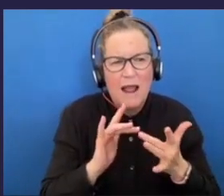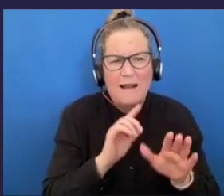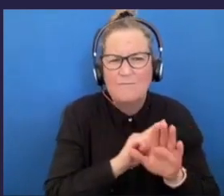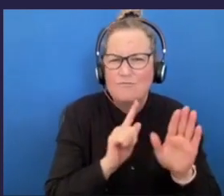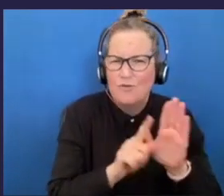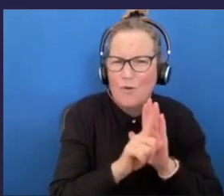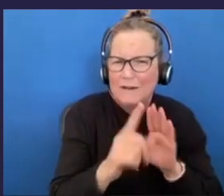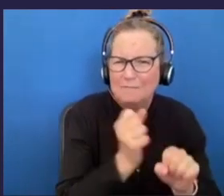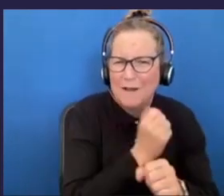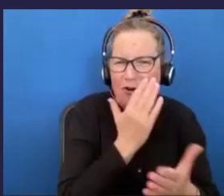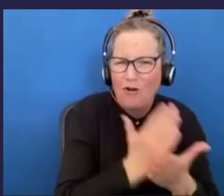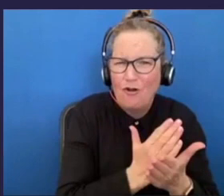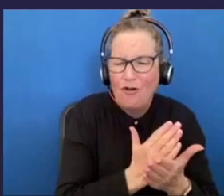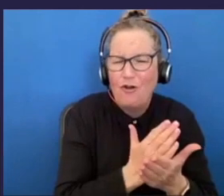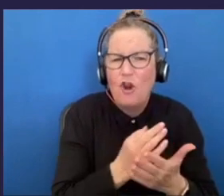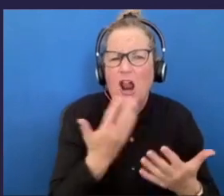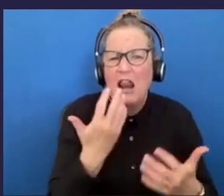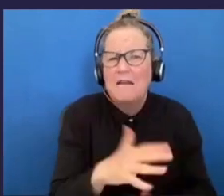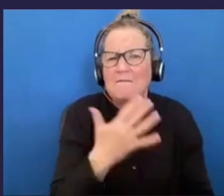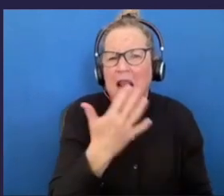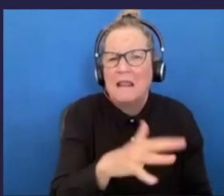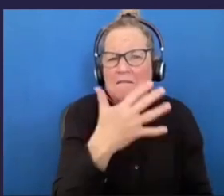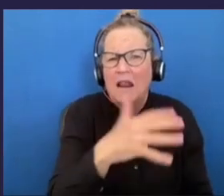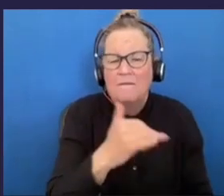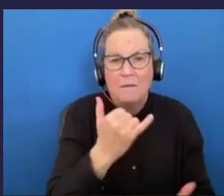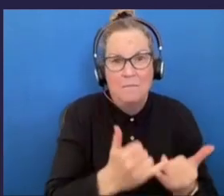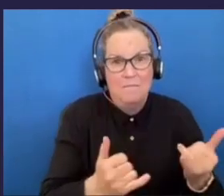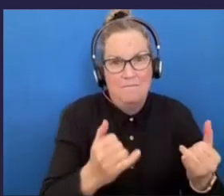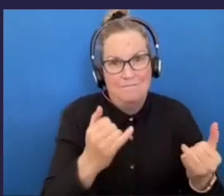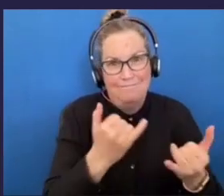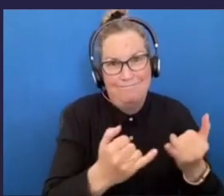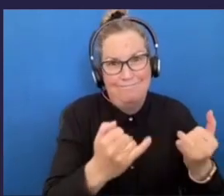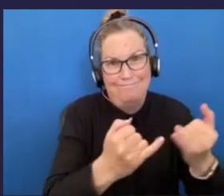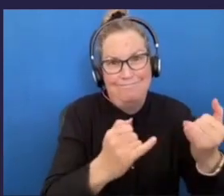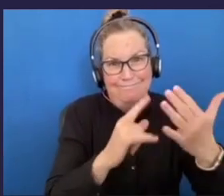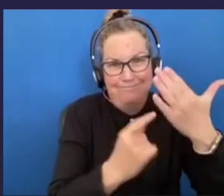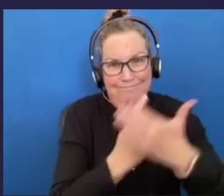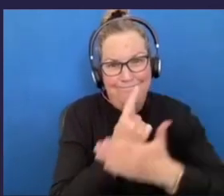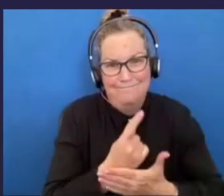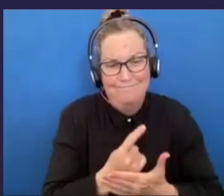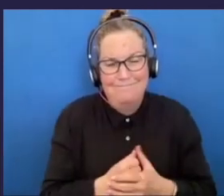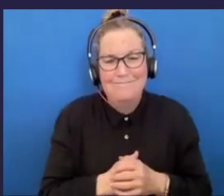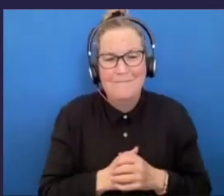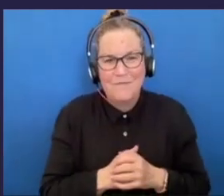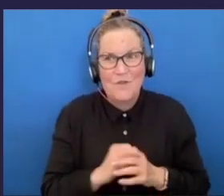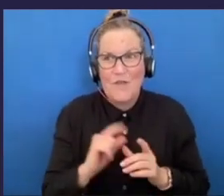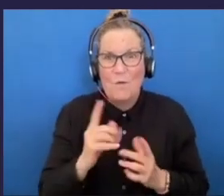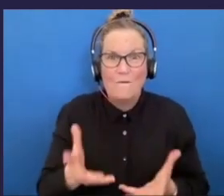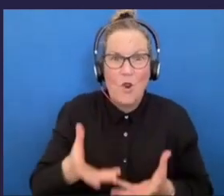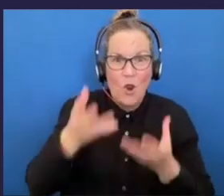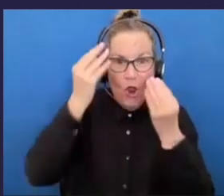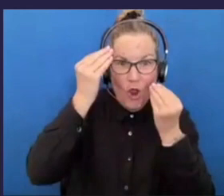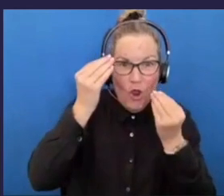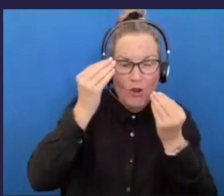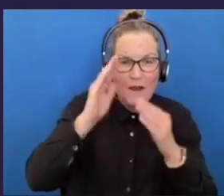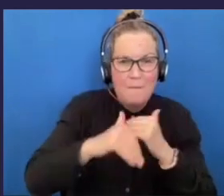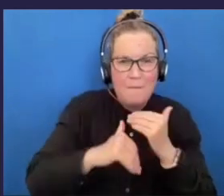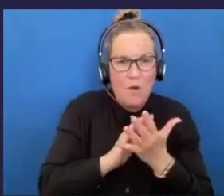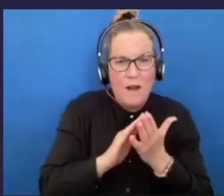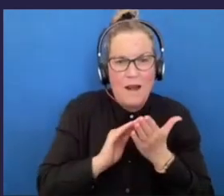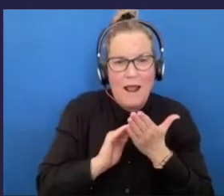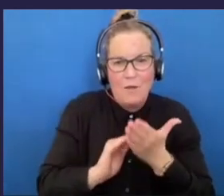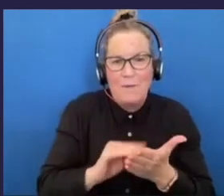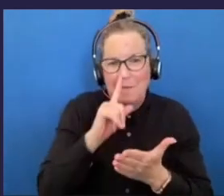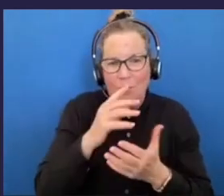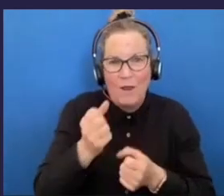reactive. We don't want to let things get out of control. So that's kind of what we've learnt about helping people get work roles. And what we love